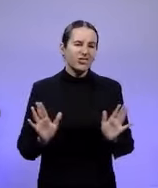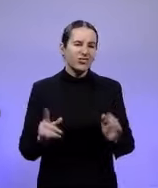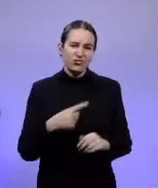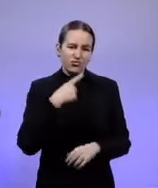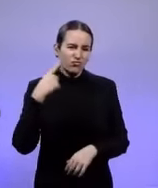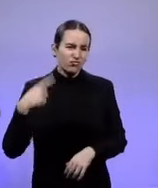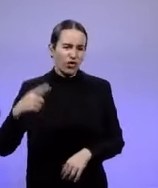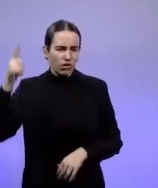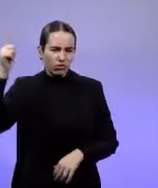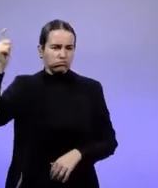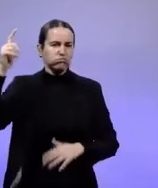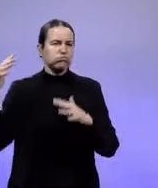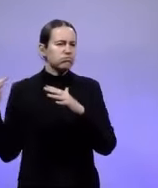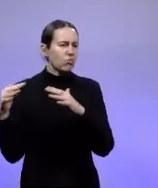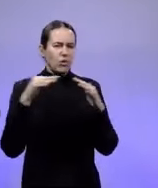is gone.